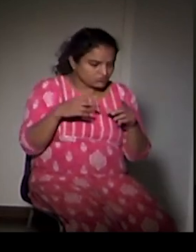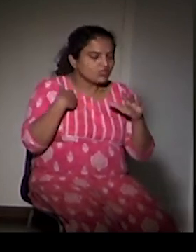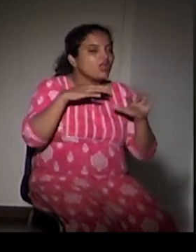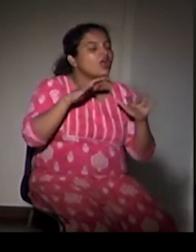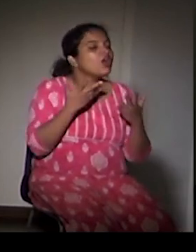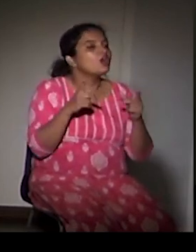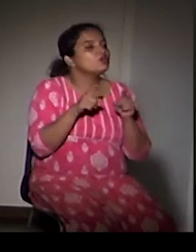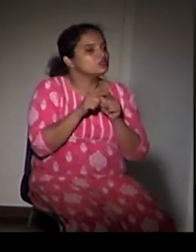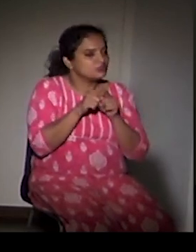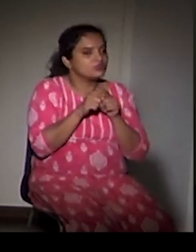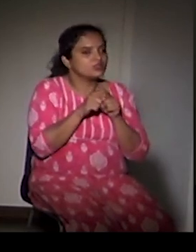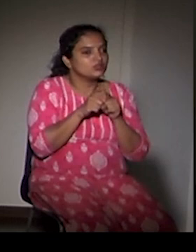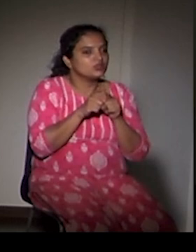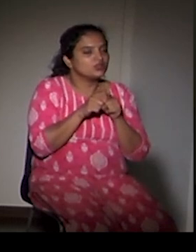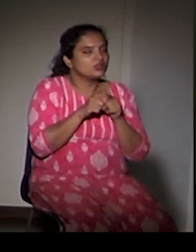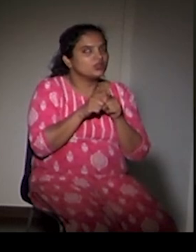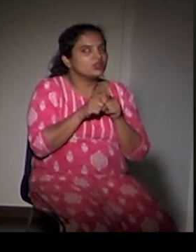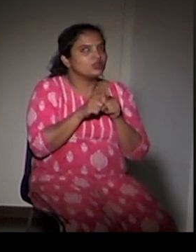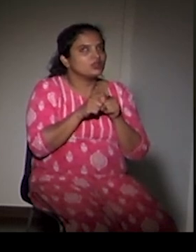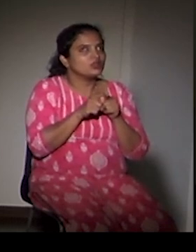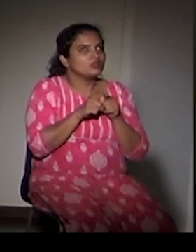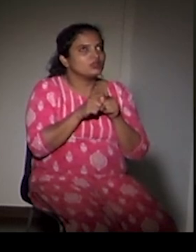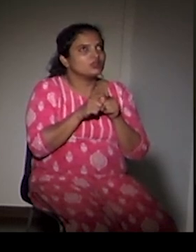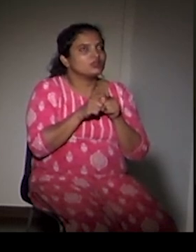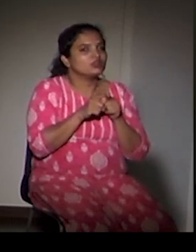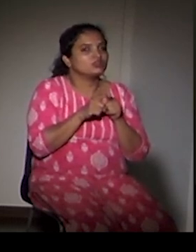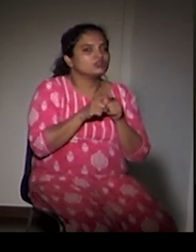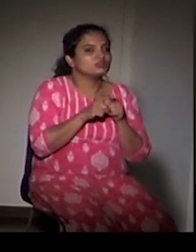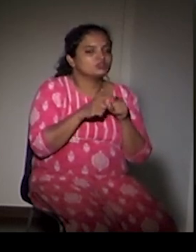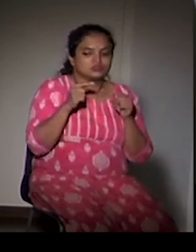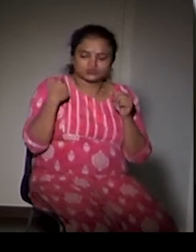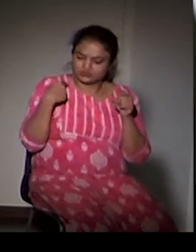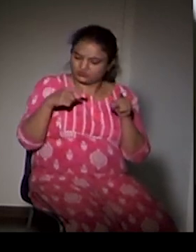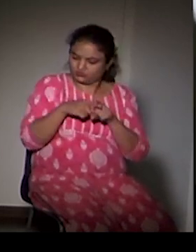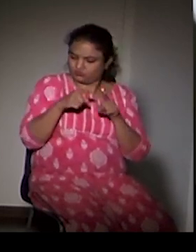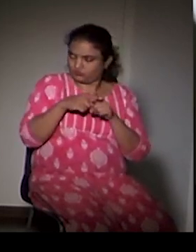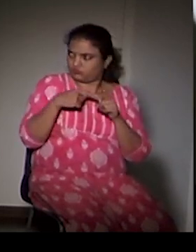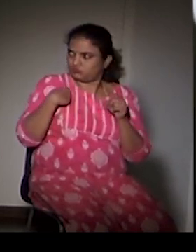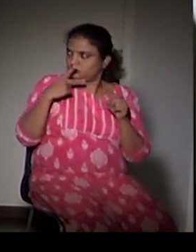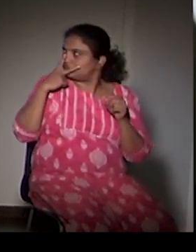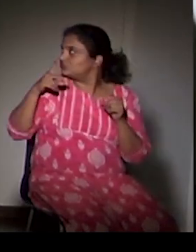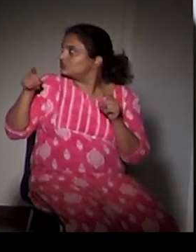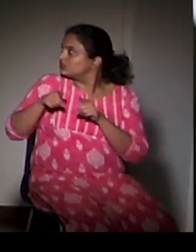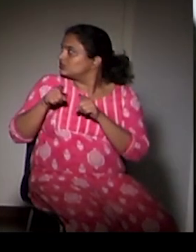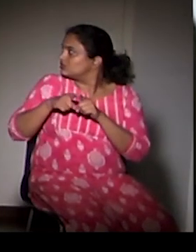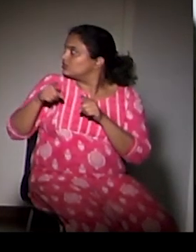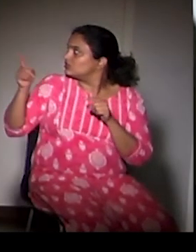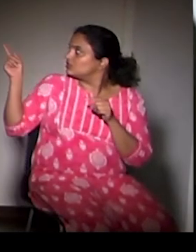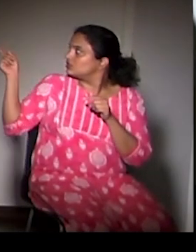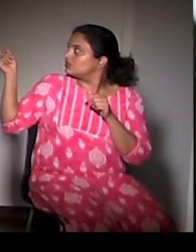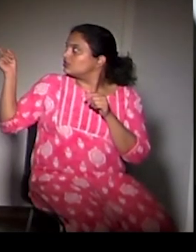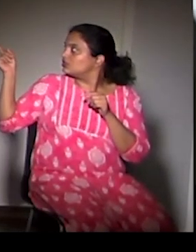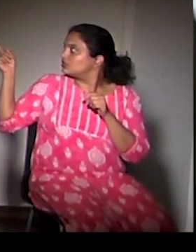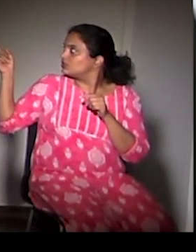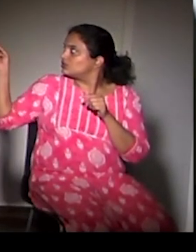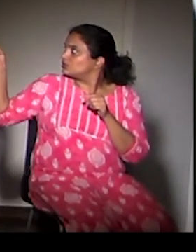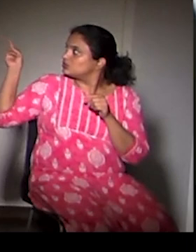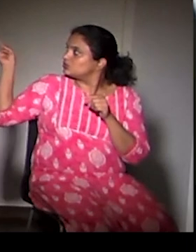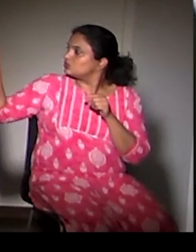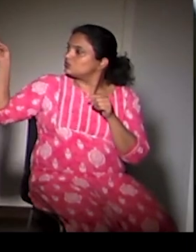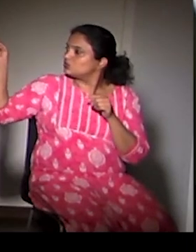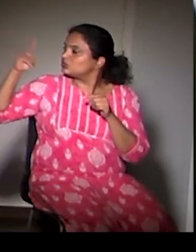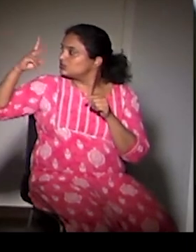Museum. The distinctive warm tones, you can see an example here, and then these two, which